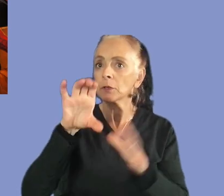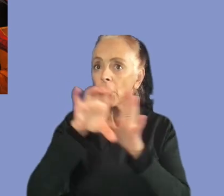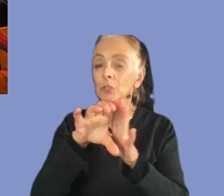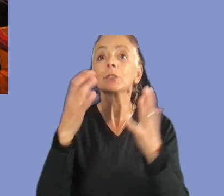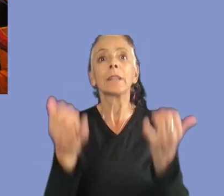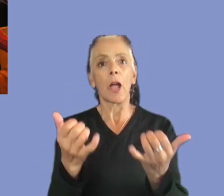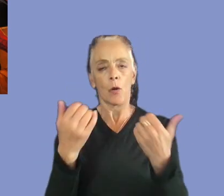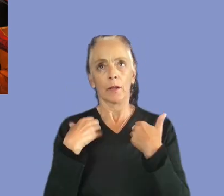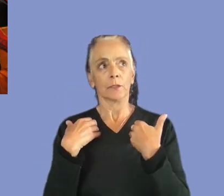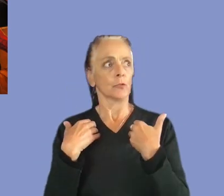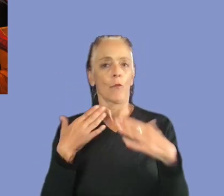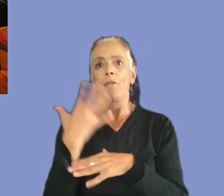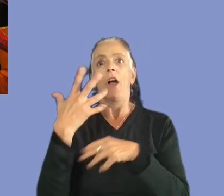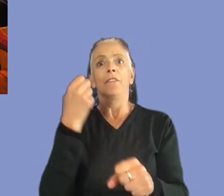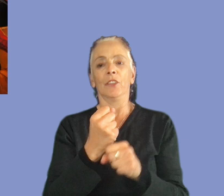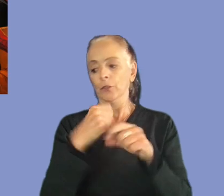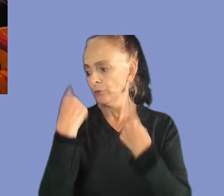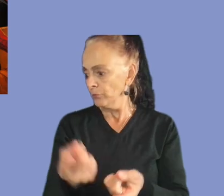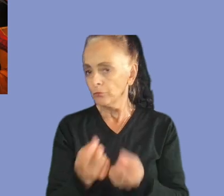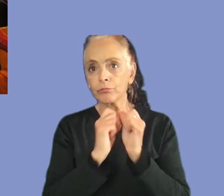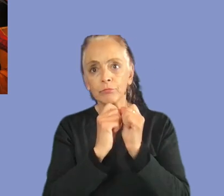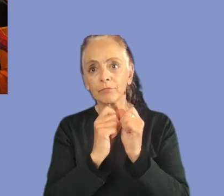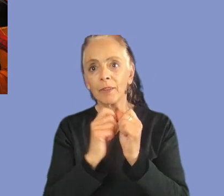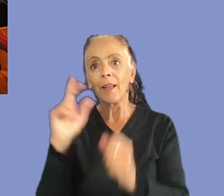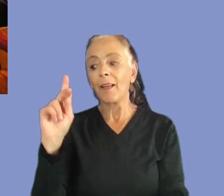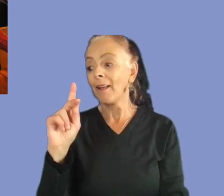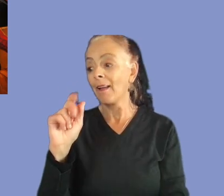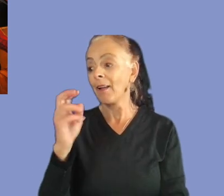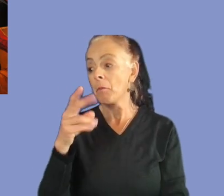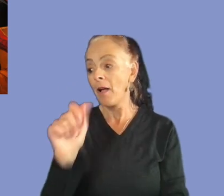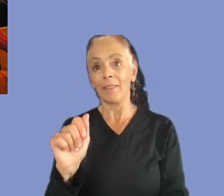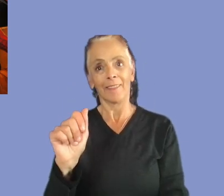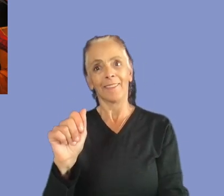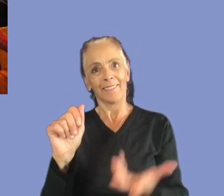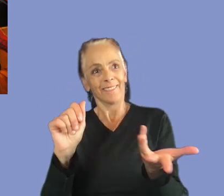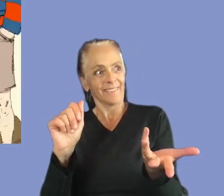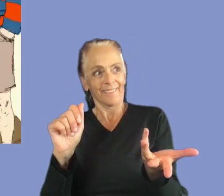over 5 years now, and Kamala is what happens when we write our own stories.